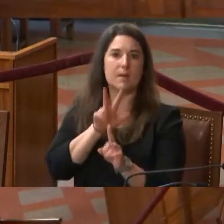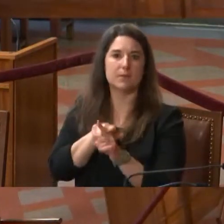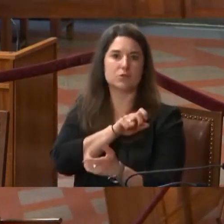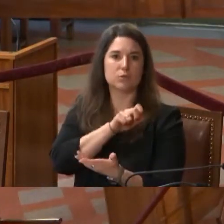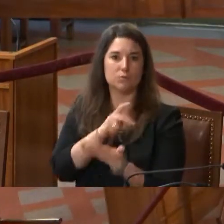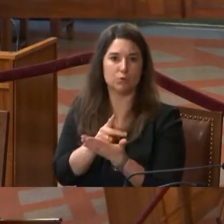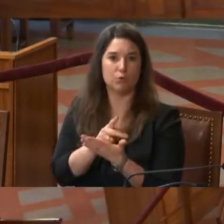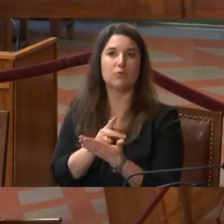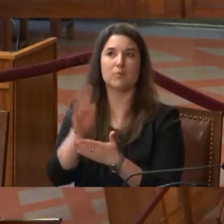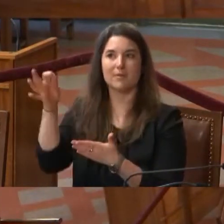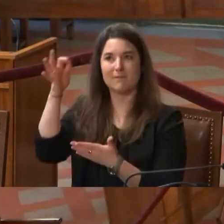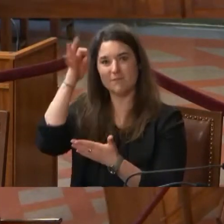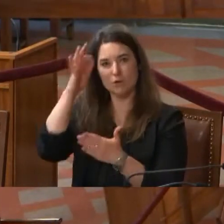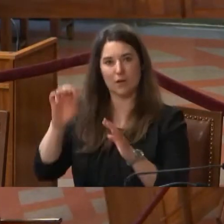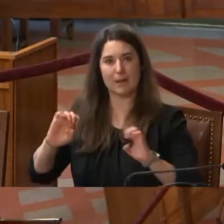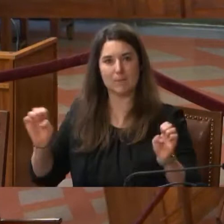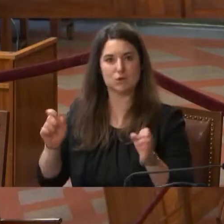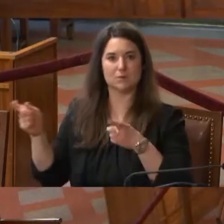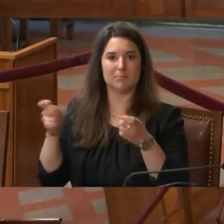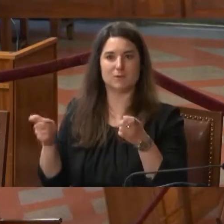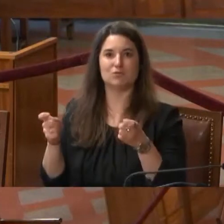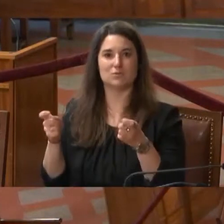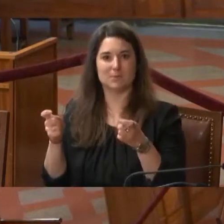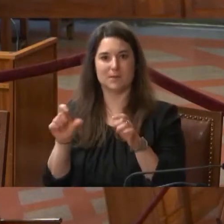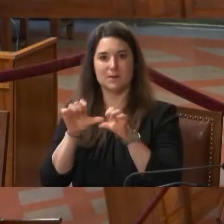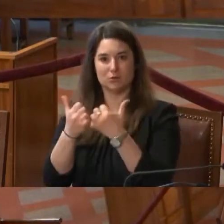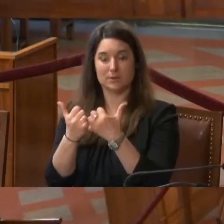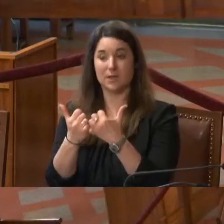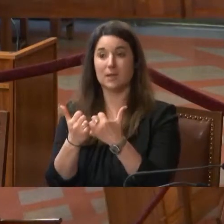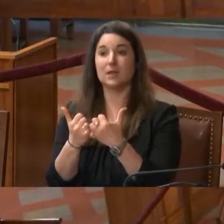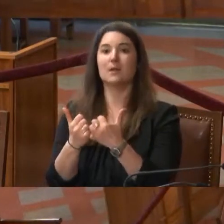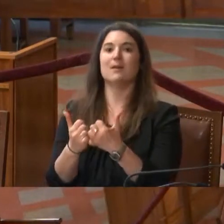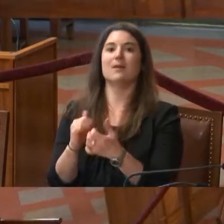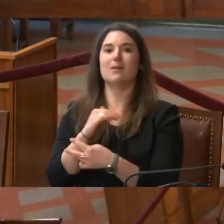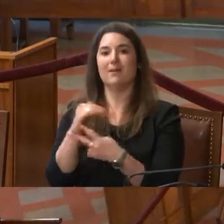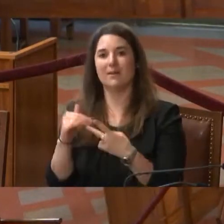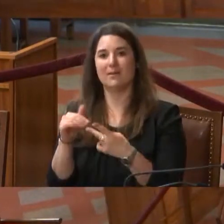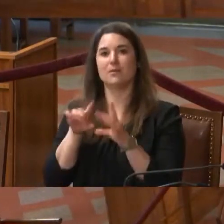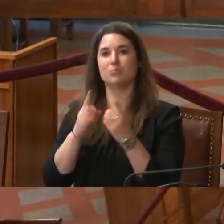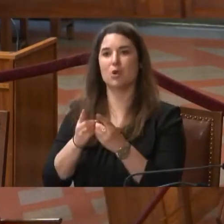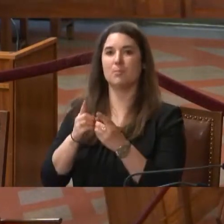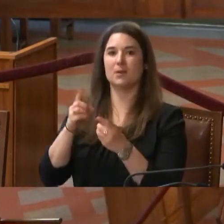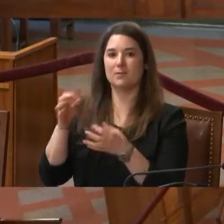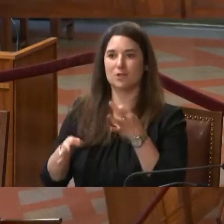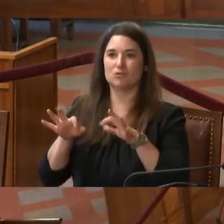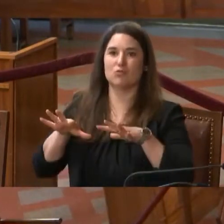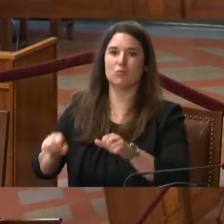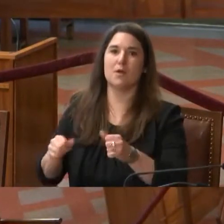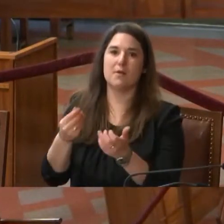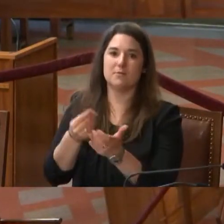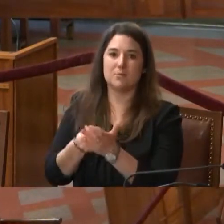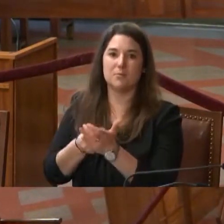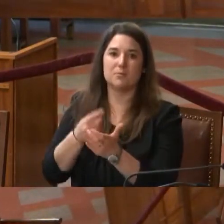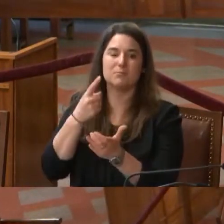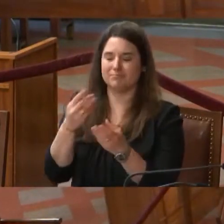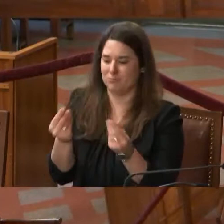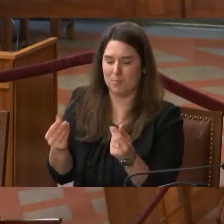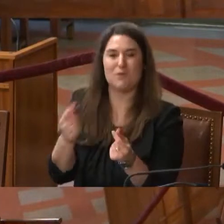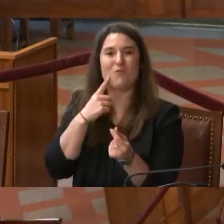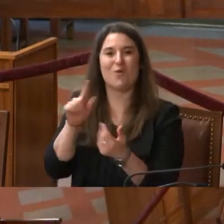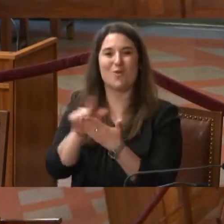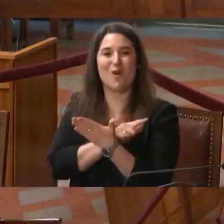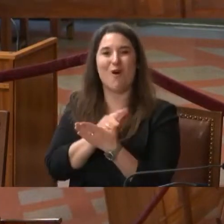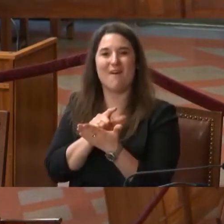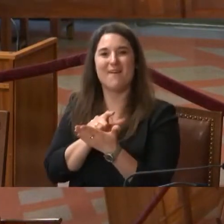approved by the Federal Emergency Management Agency and the Department of Justice to acquire the property for law enforcement and